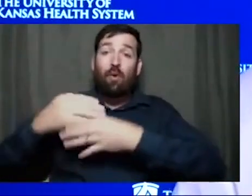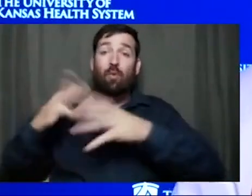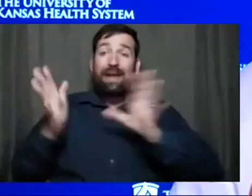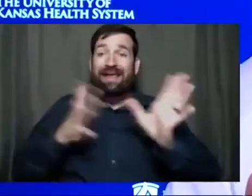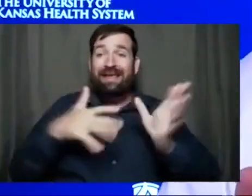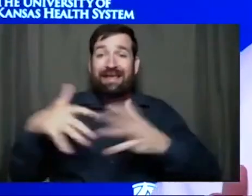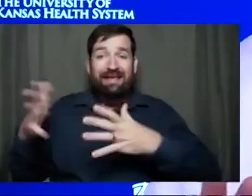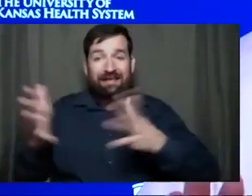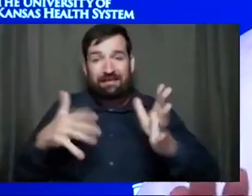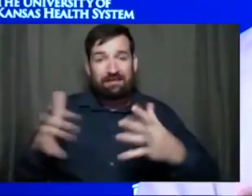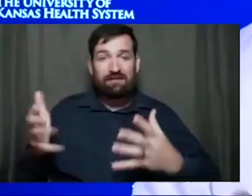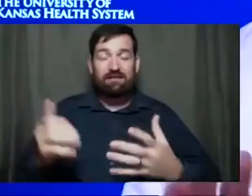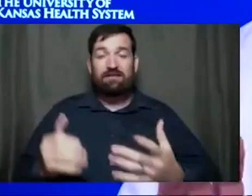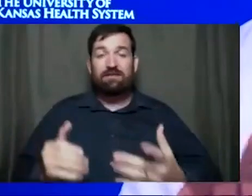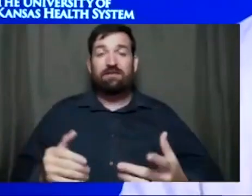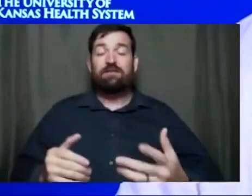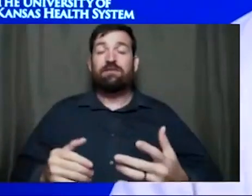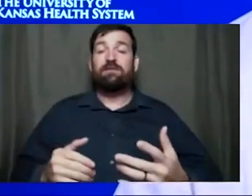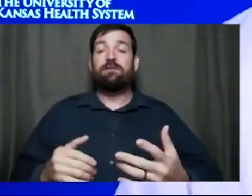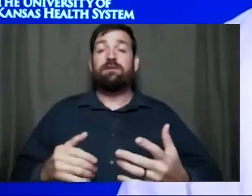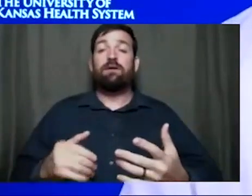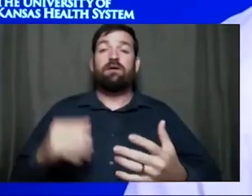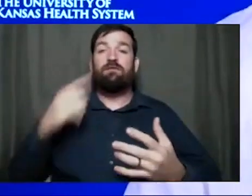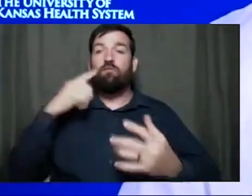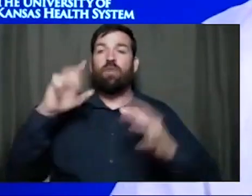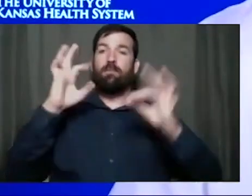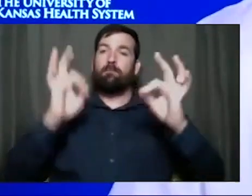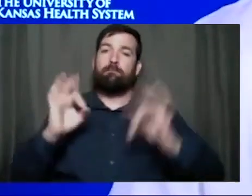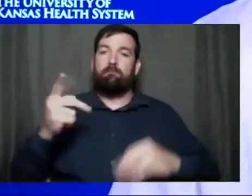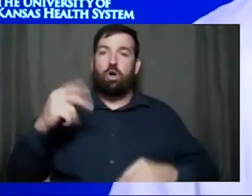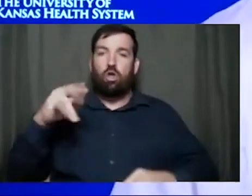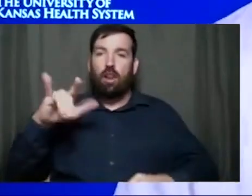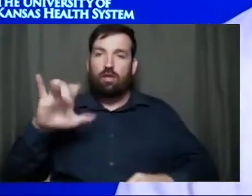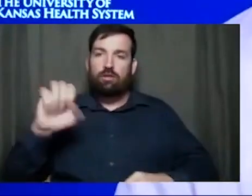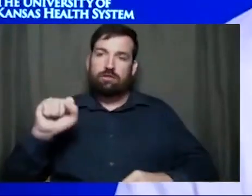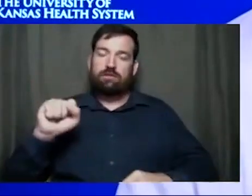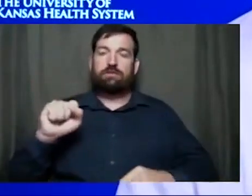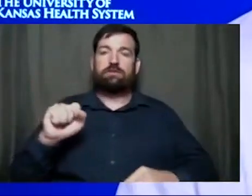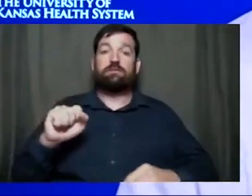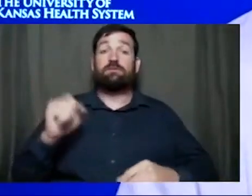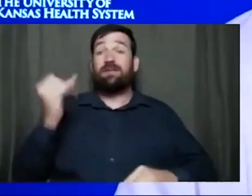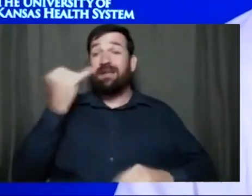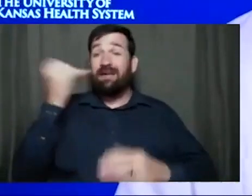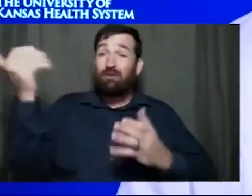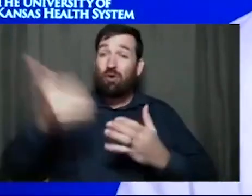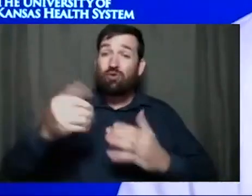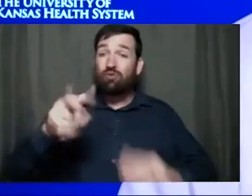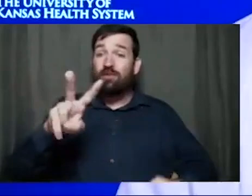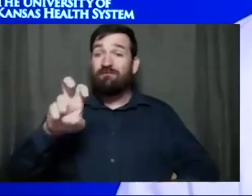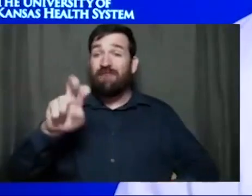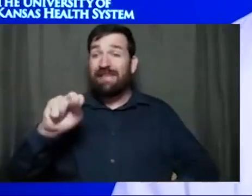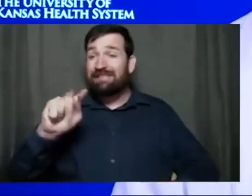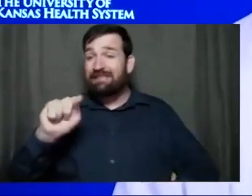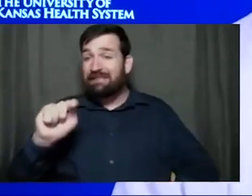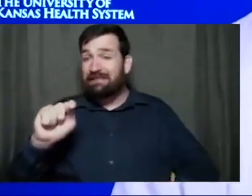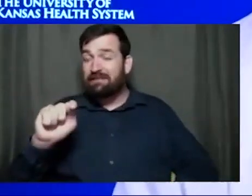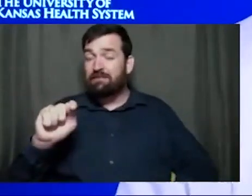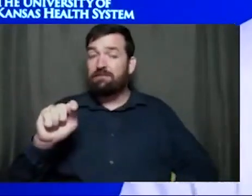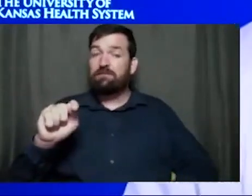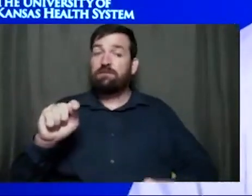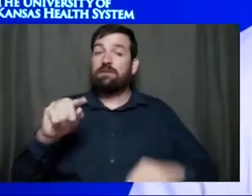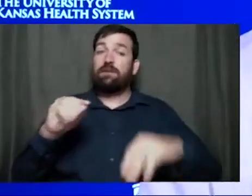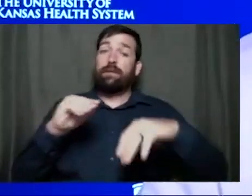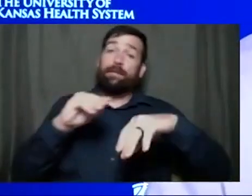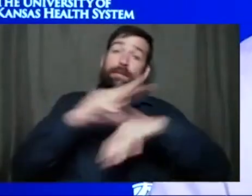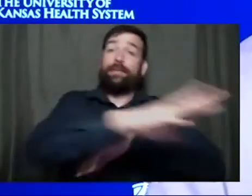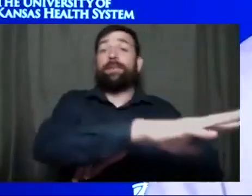blow the particles or the air movement away from you. I guess if you're near a vent where the air is blowing away from you, those probably